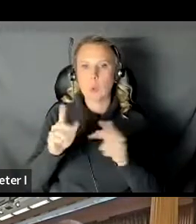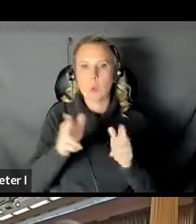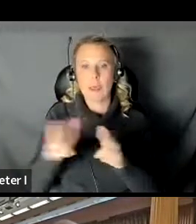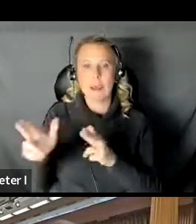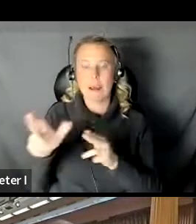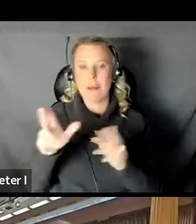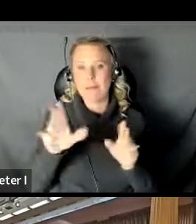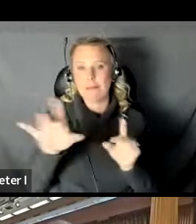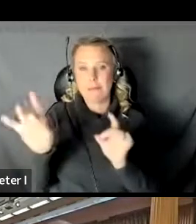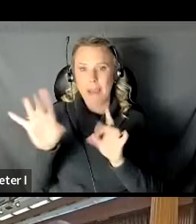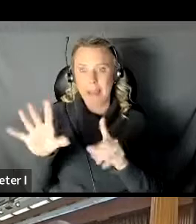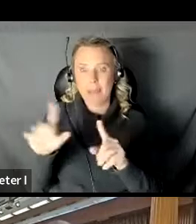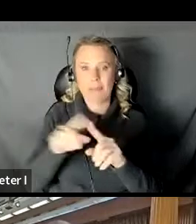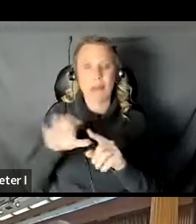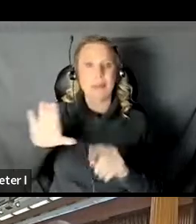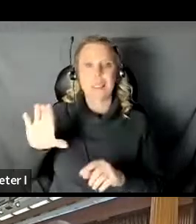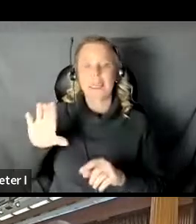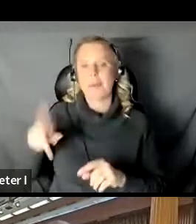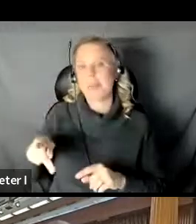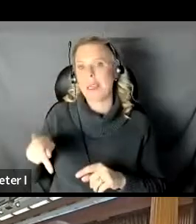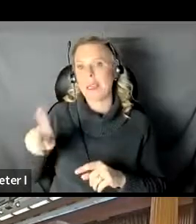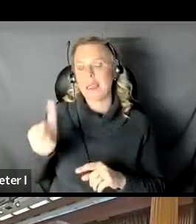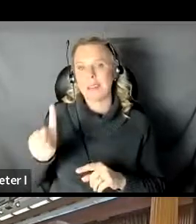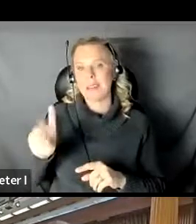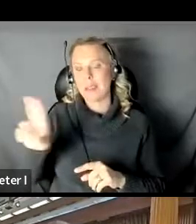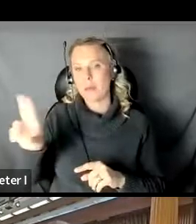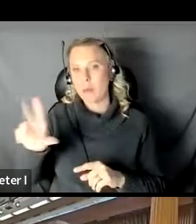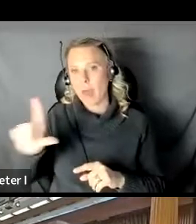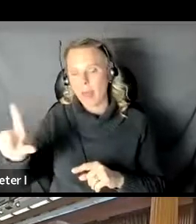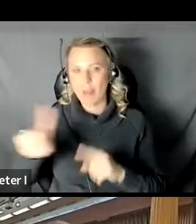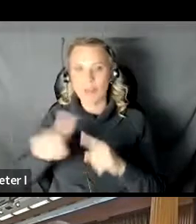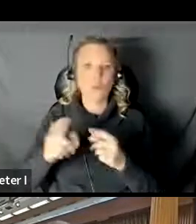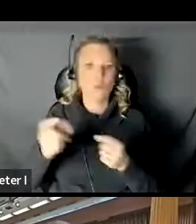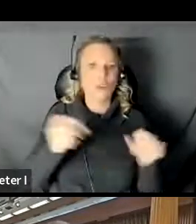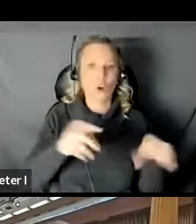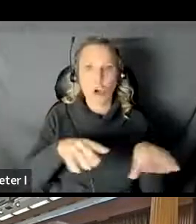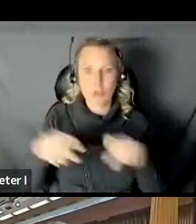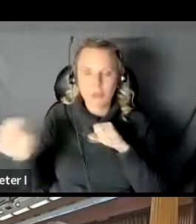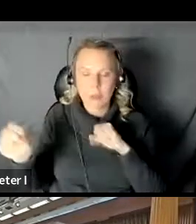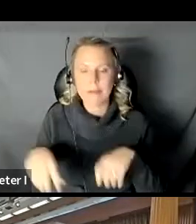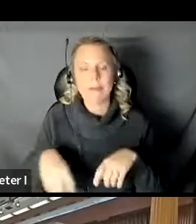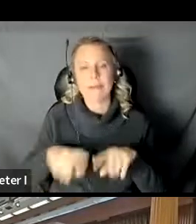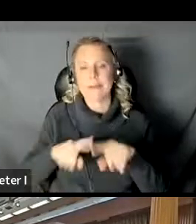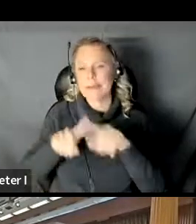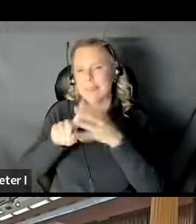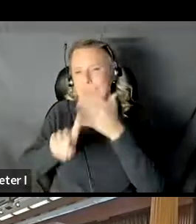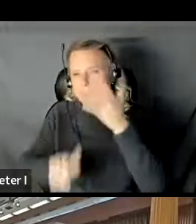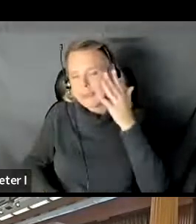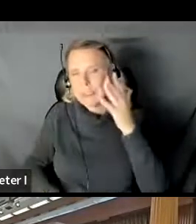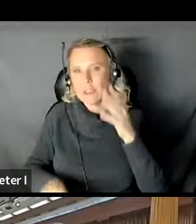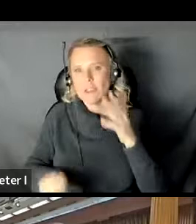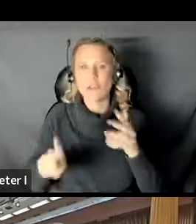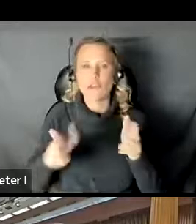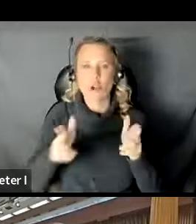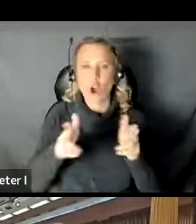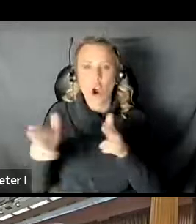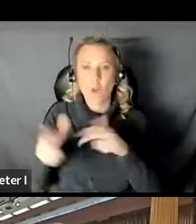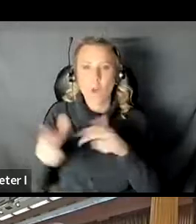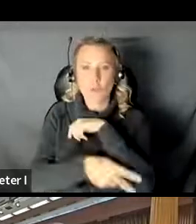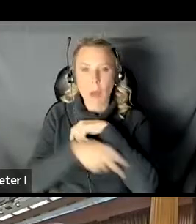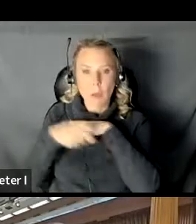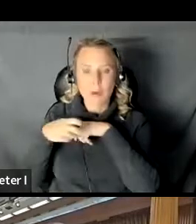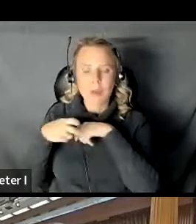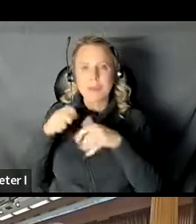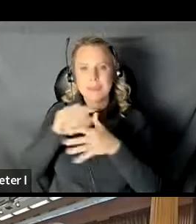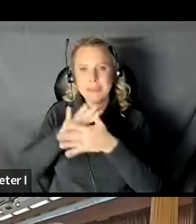from CPWLs to UFUAs to armed carjackings to carjackings. armed robberies. So I want to be